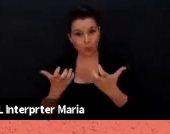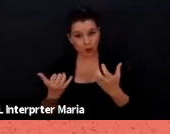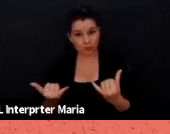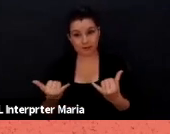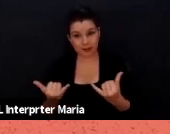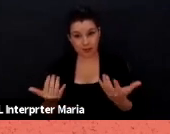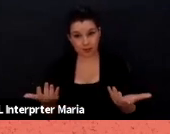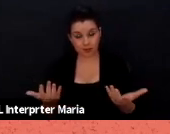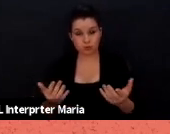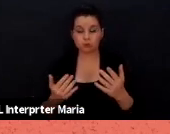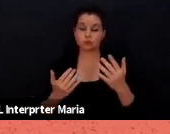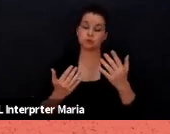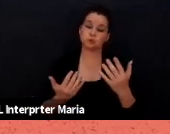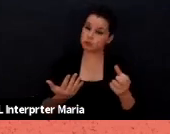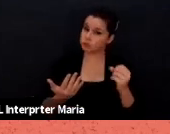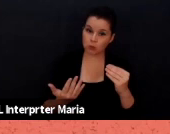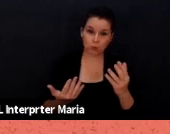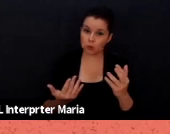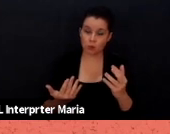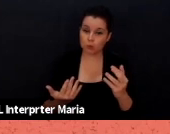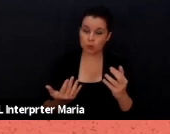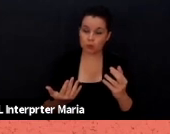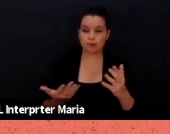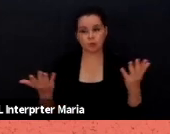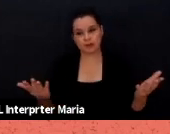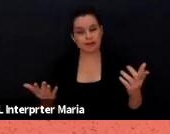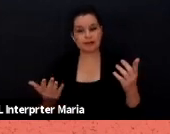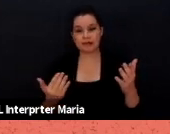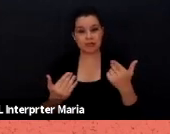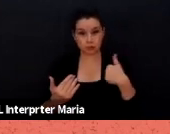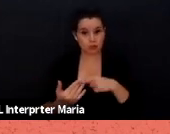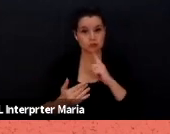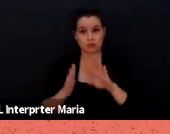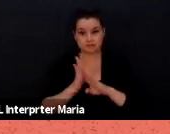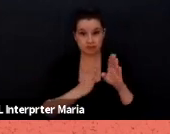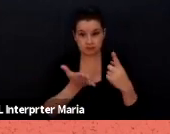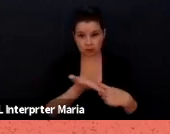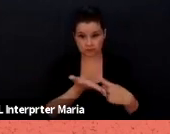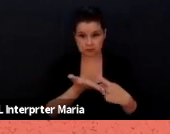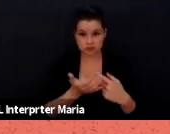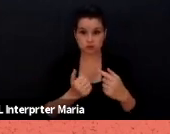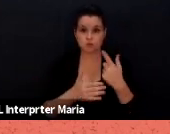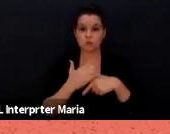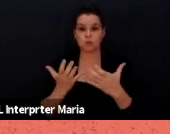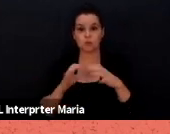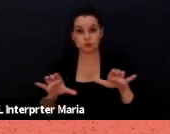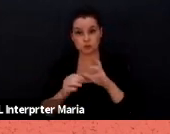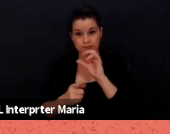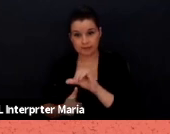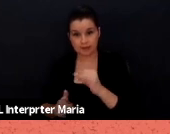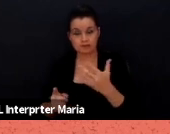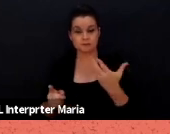So even if, you know, well, even though we still are developing conversations as to like what we want to do with this,